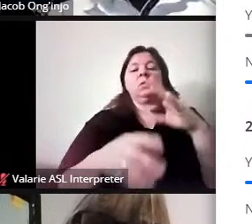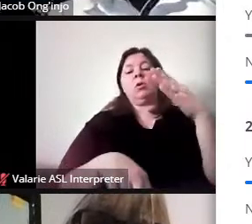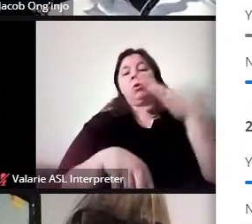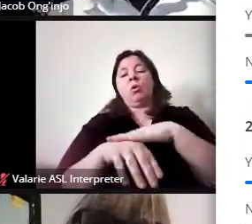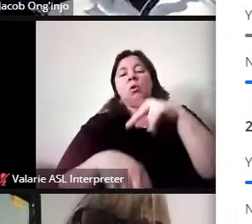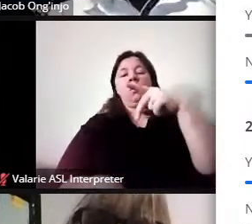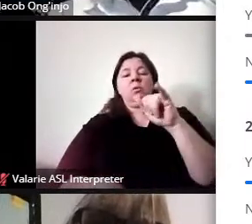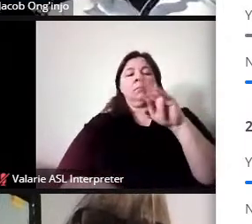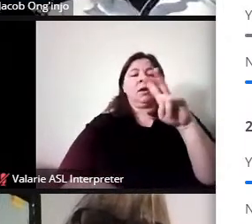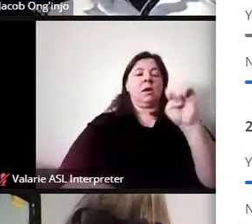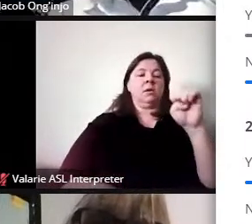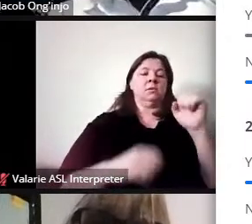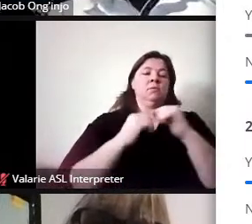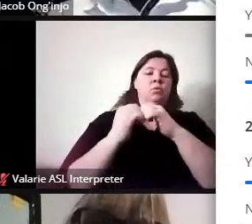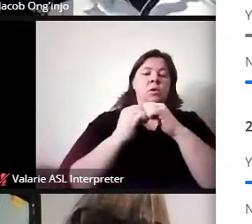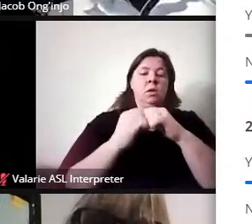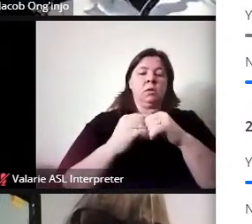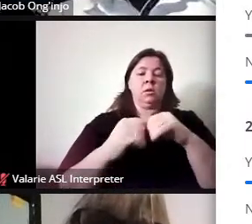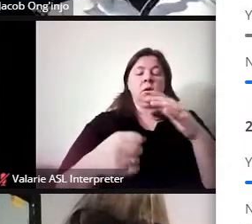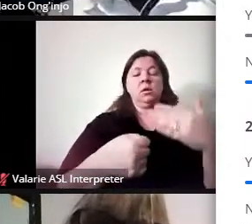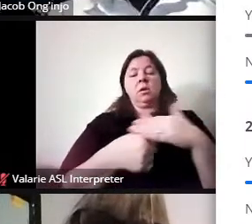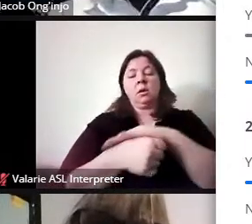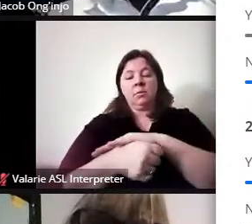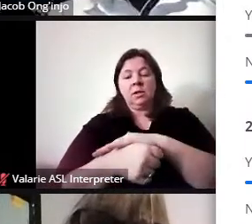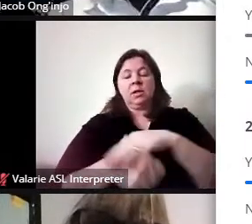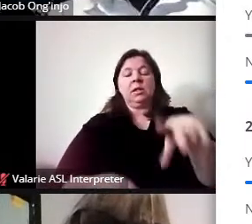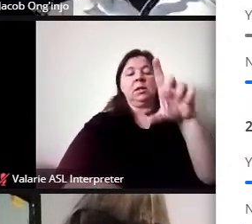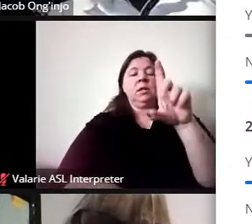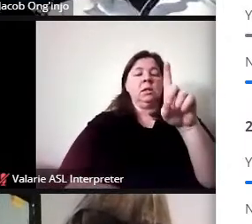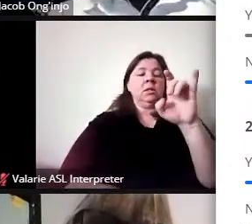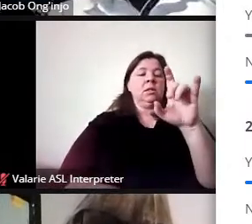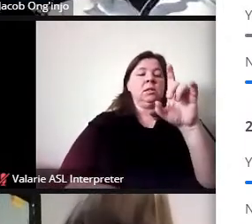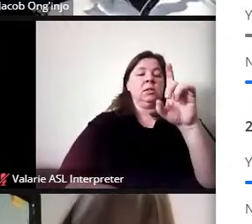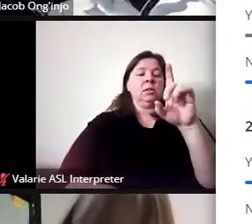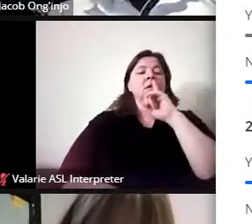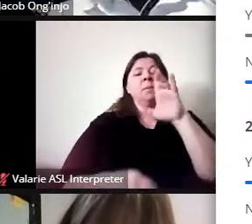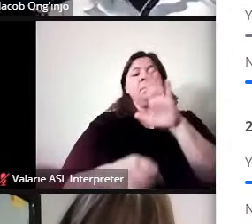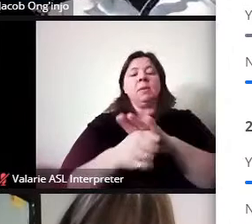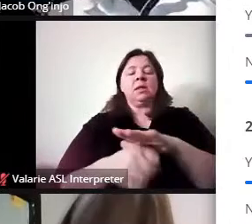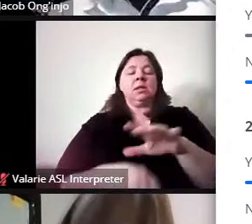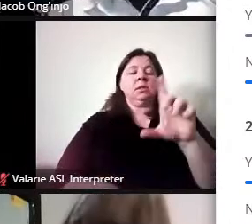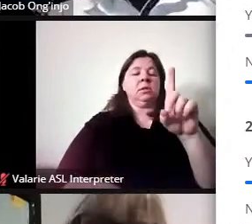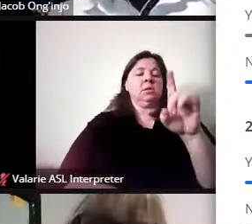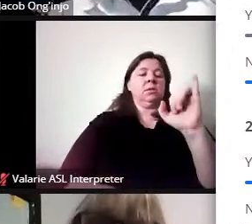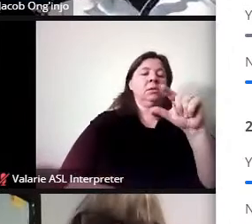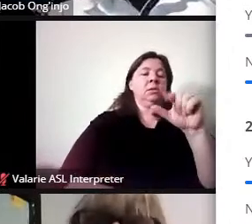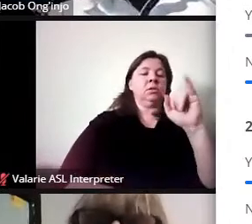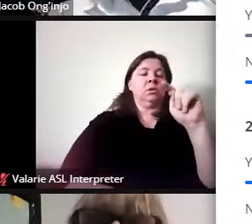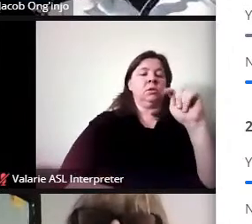stands for complete digital solution. The A is for automated